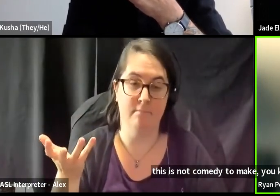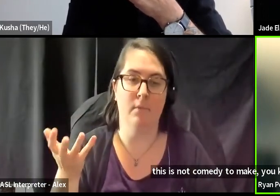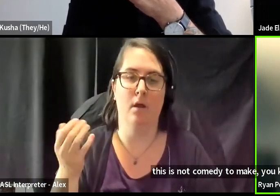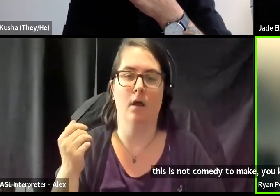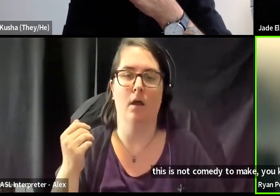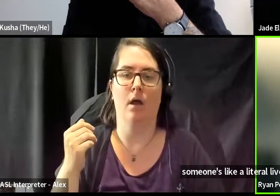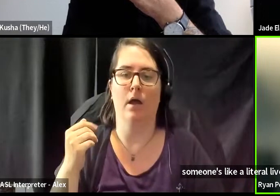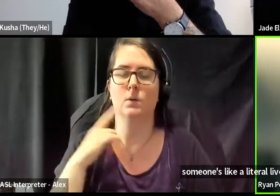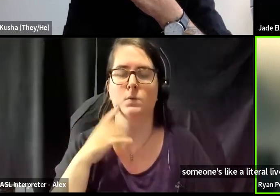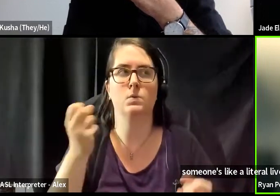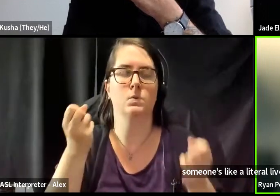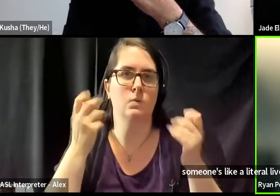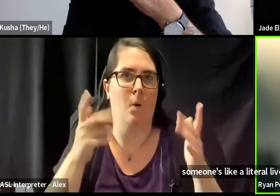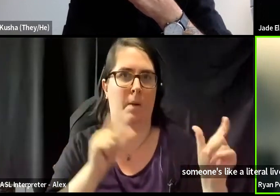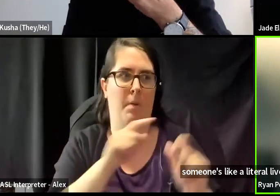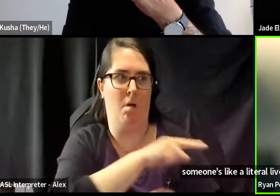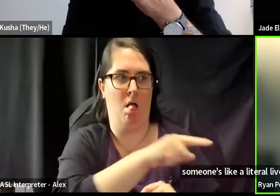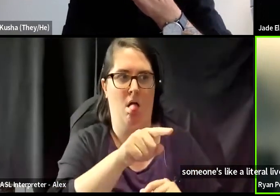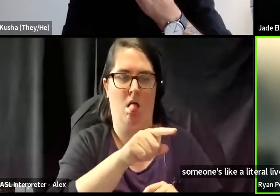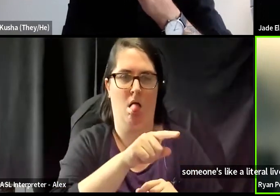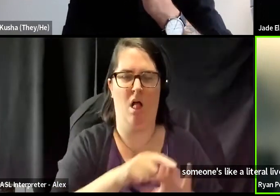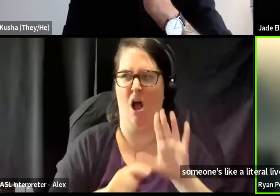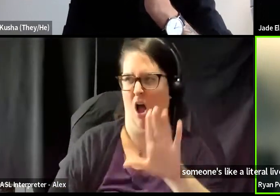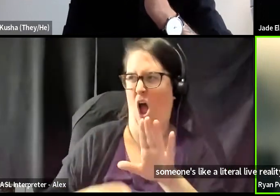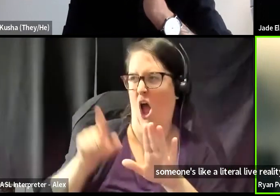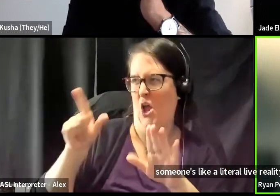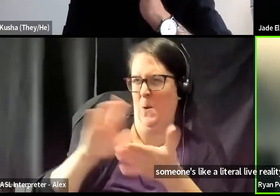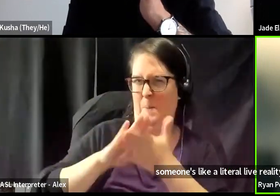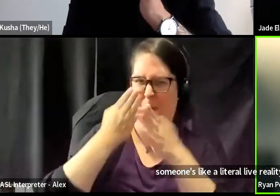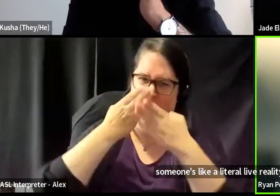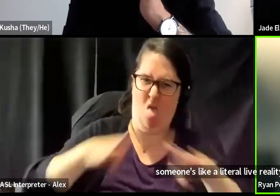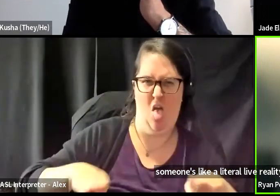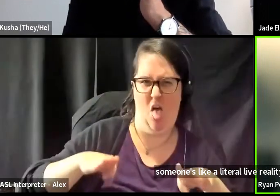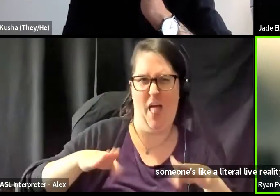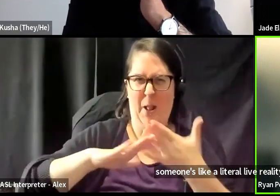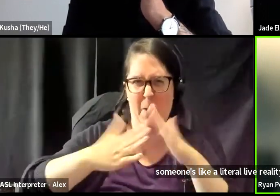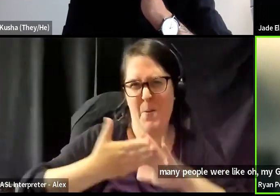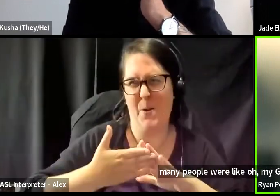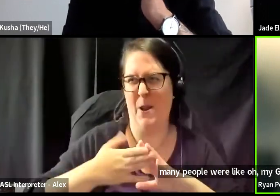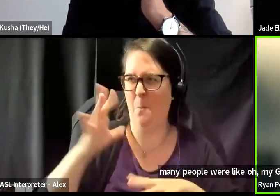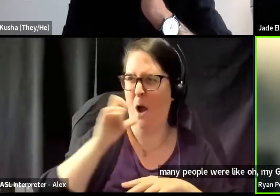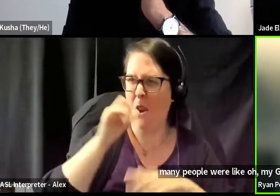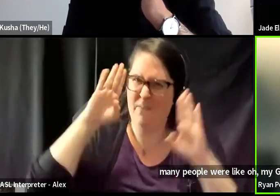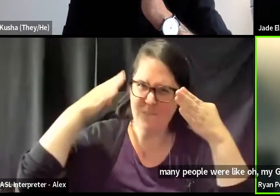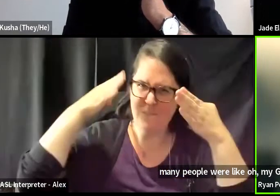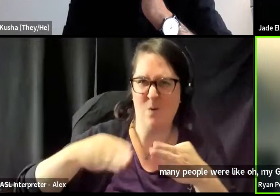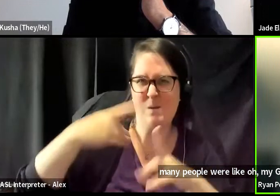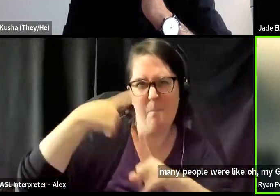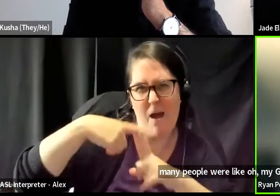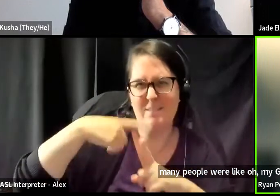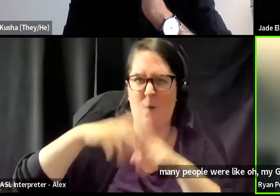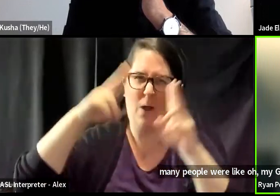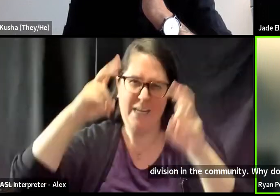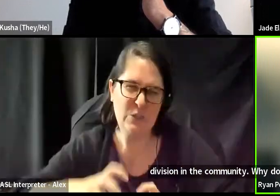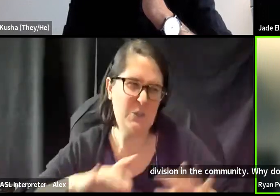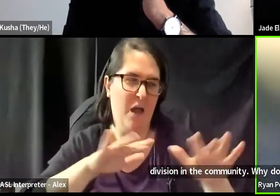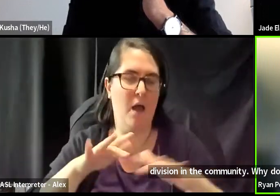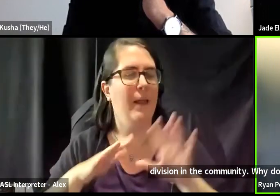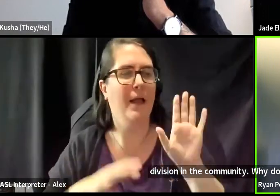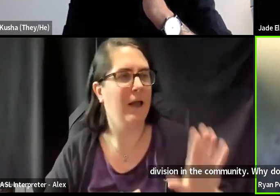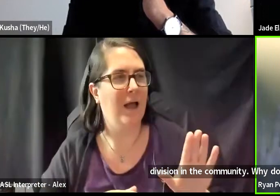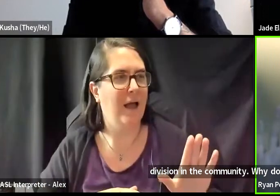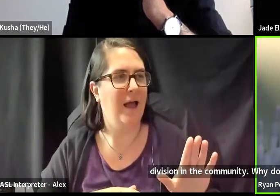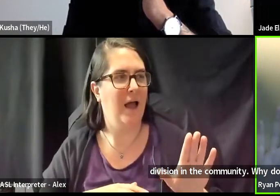so many people were like, oh my God, you're creating division in the community. Why don't you focus on, you know, the issues? And for them, the issues were